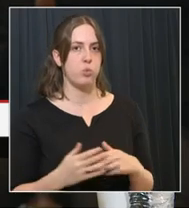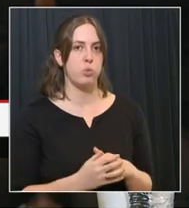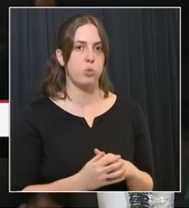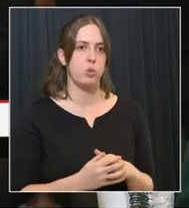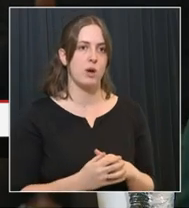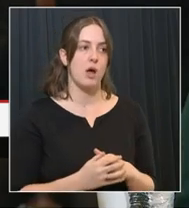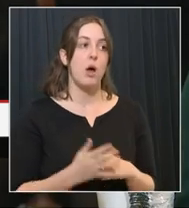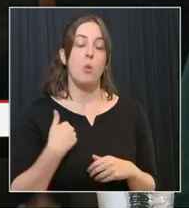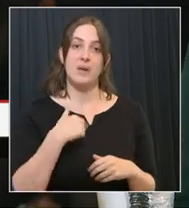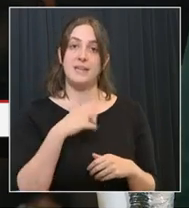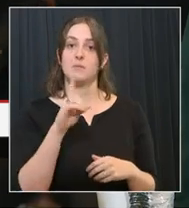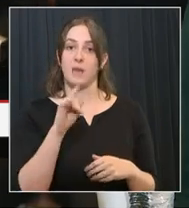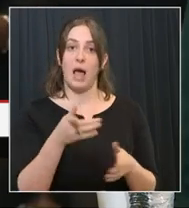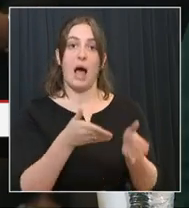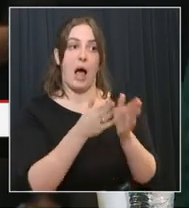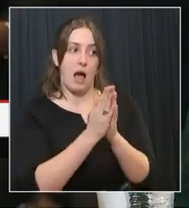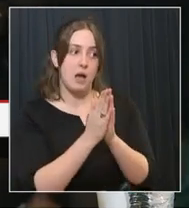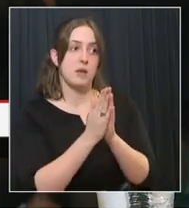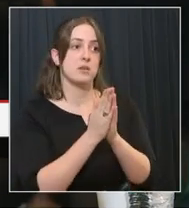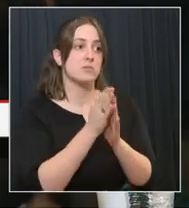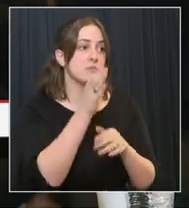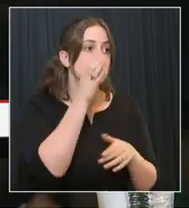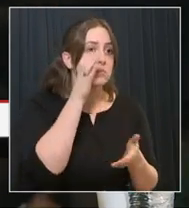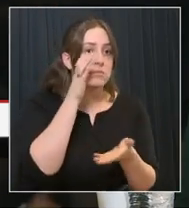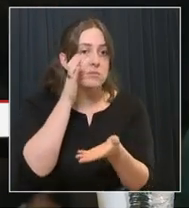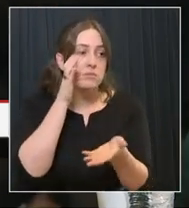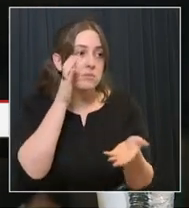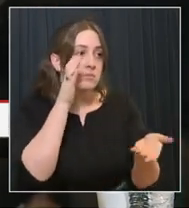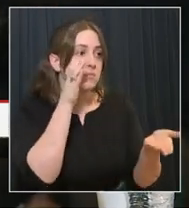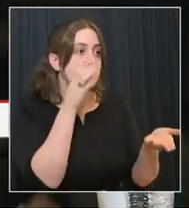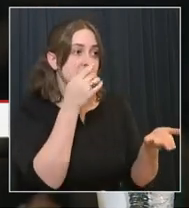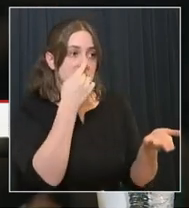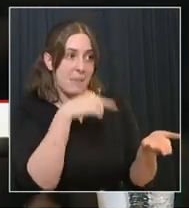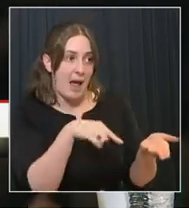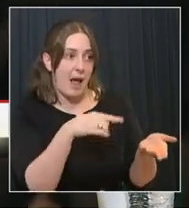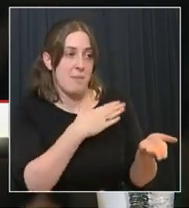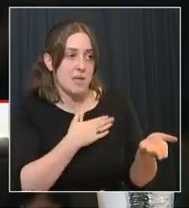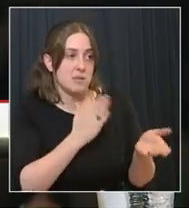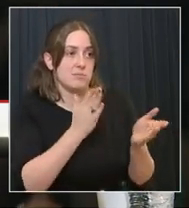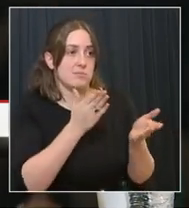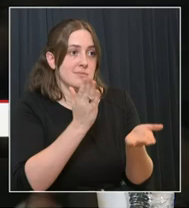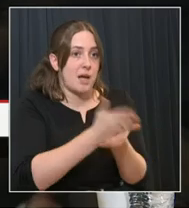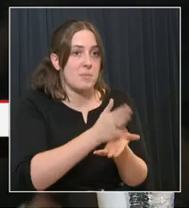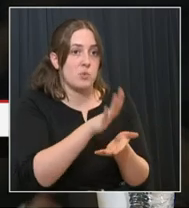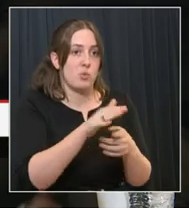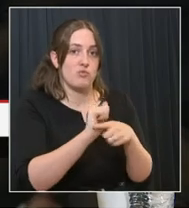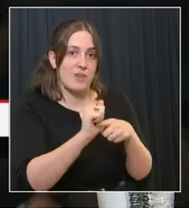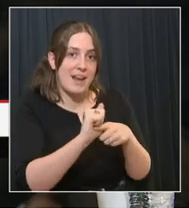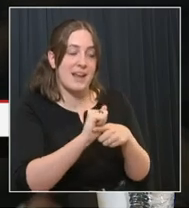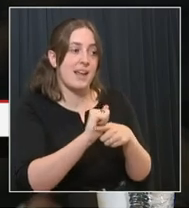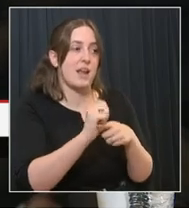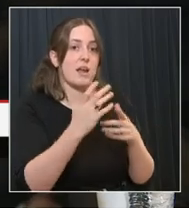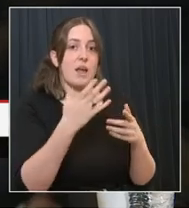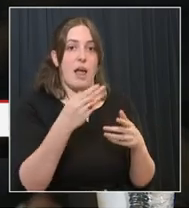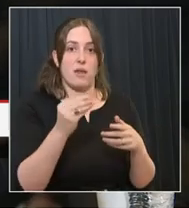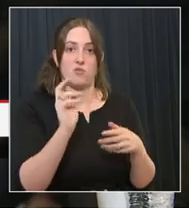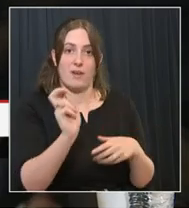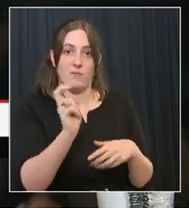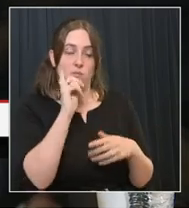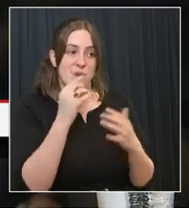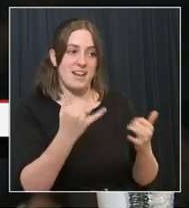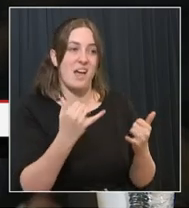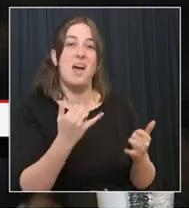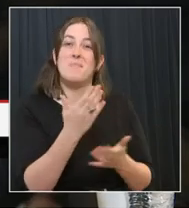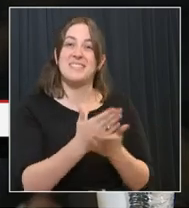but legally, they're independent. The mayor has the authority to submit a budget under